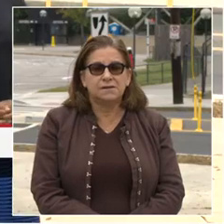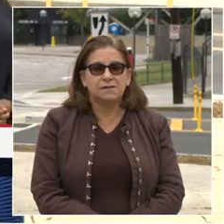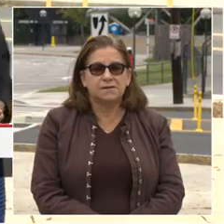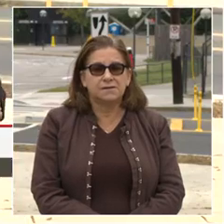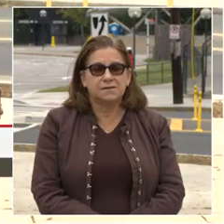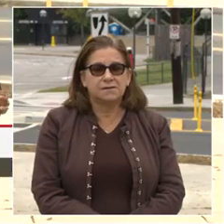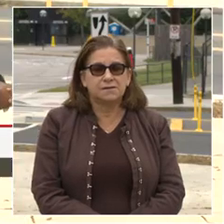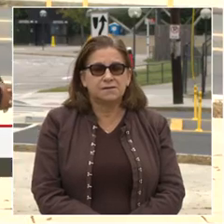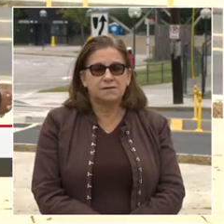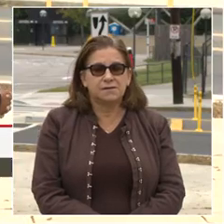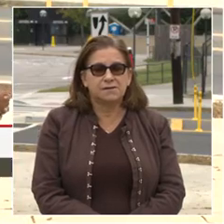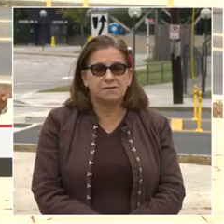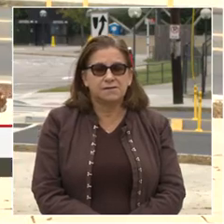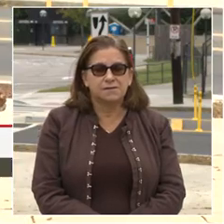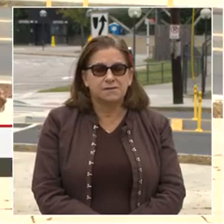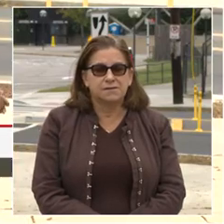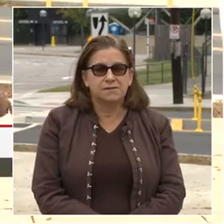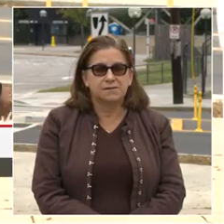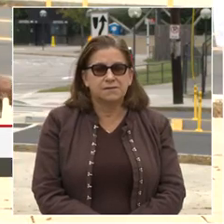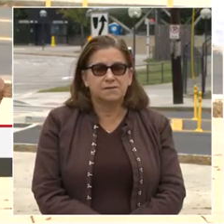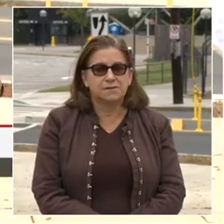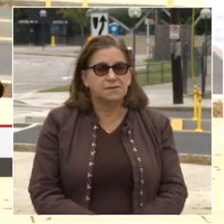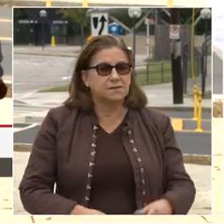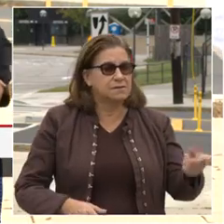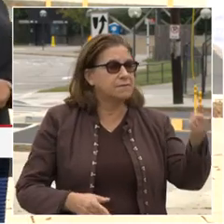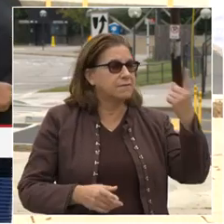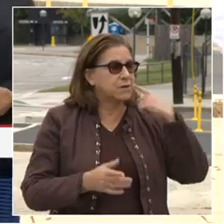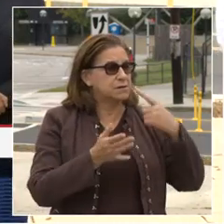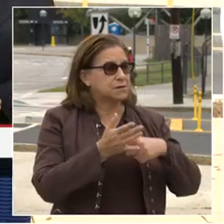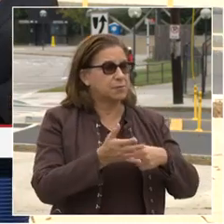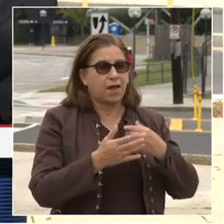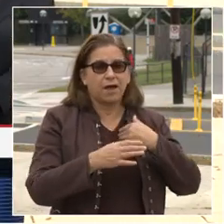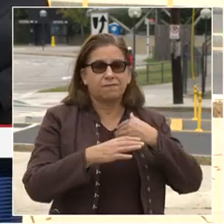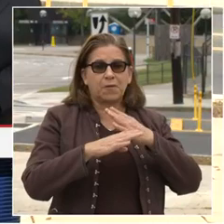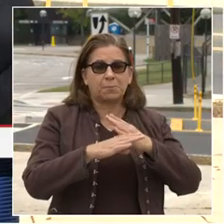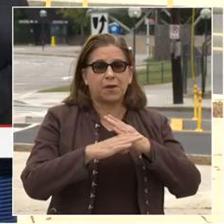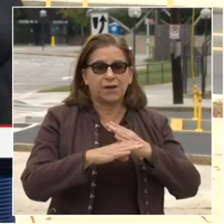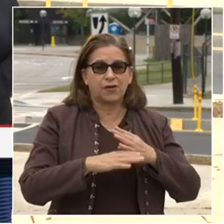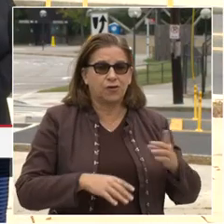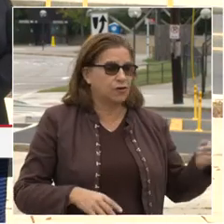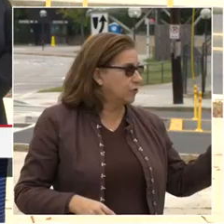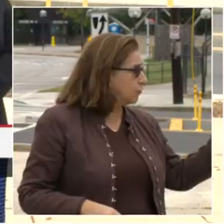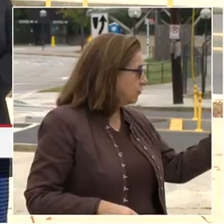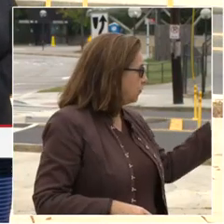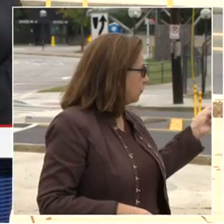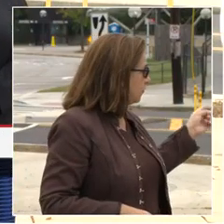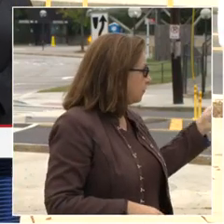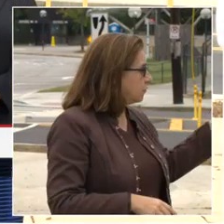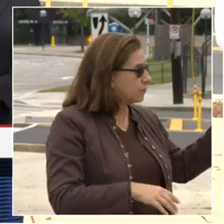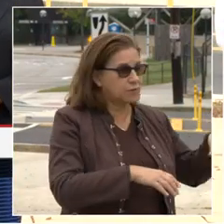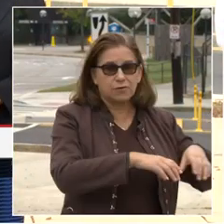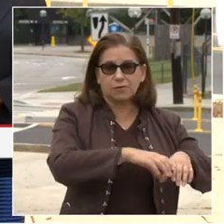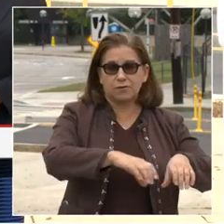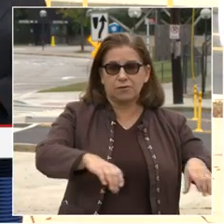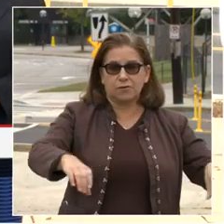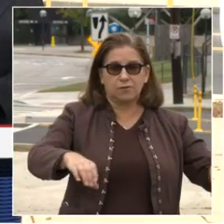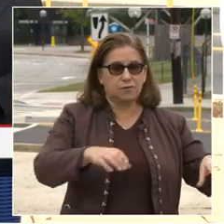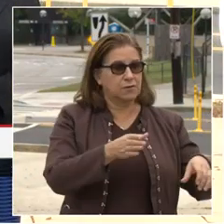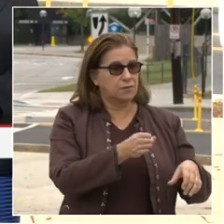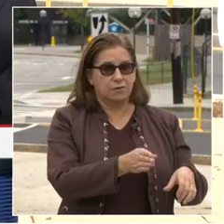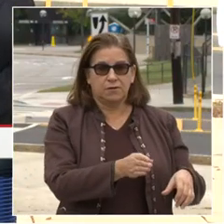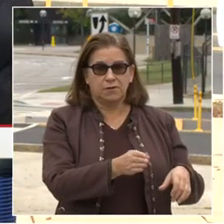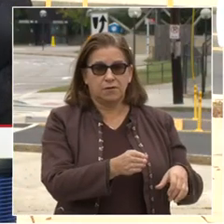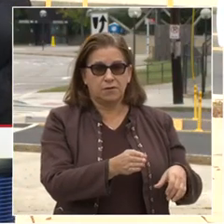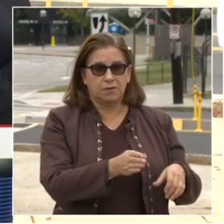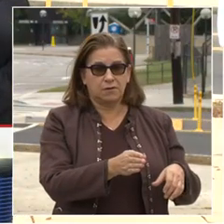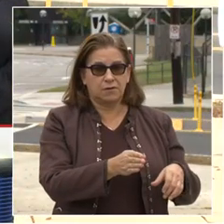of Minnesota Avenue. Now, I did a piece a couple of weeks ago on Good Hope Road, and DDOT put this barrier in, and it caused people to